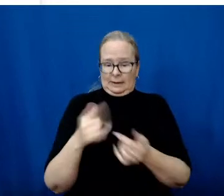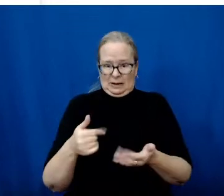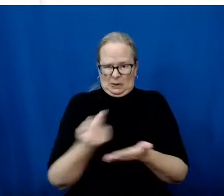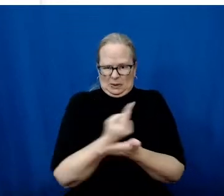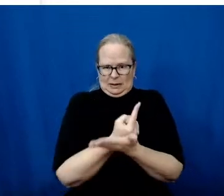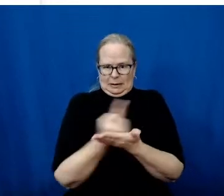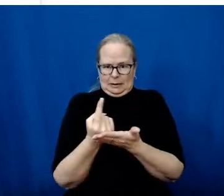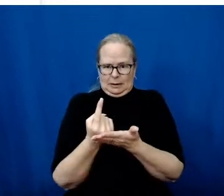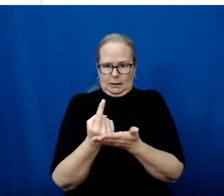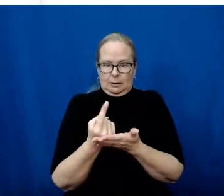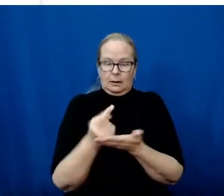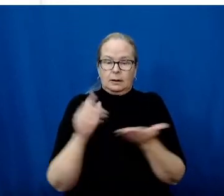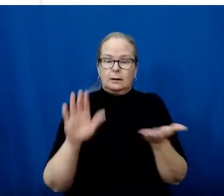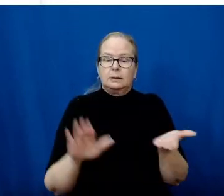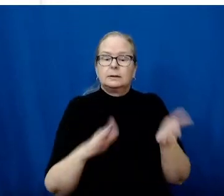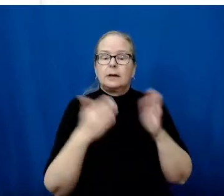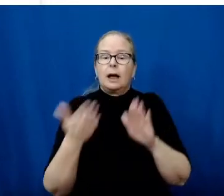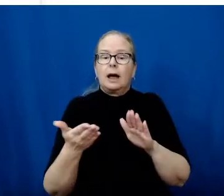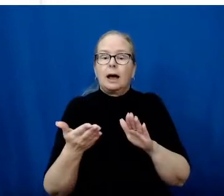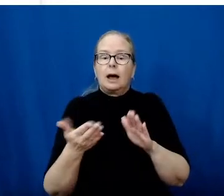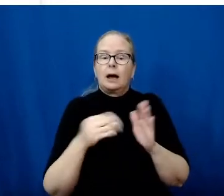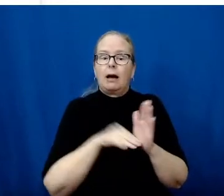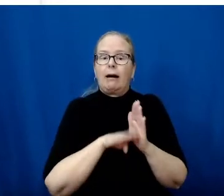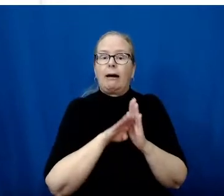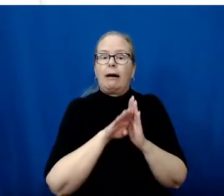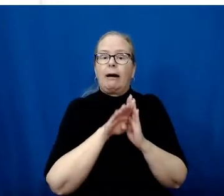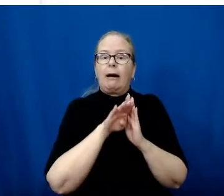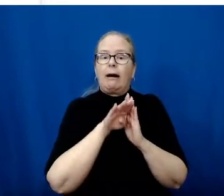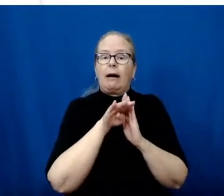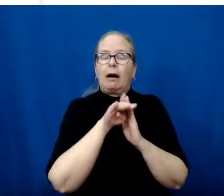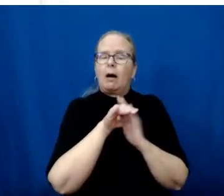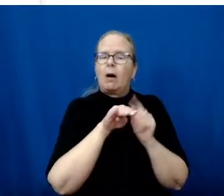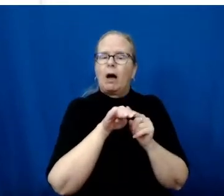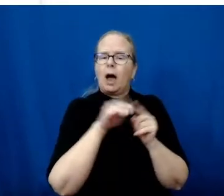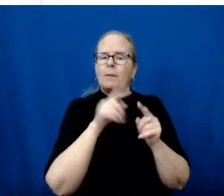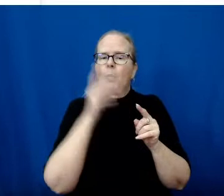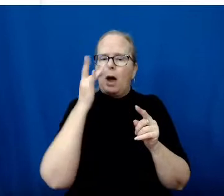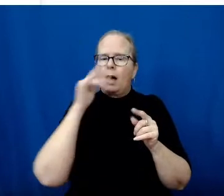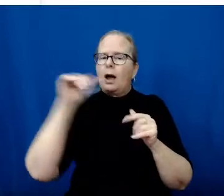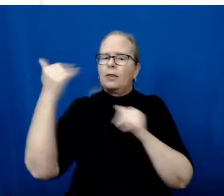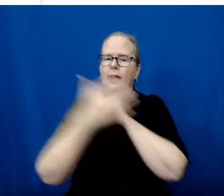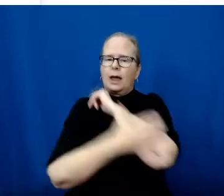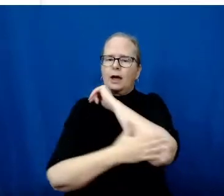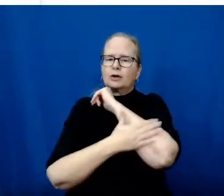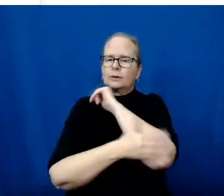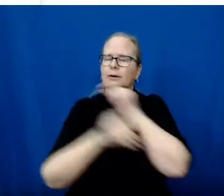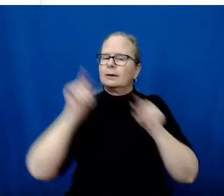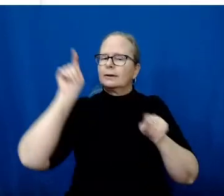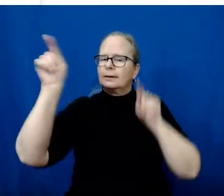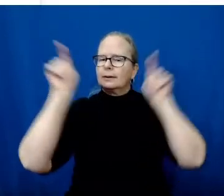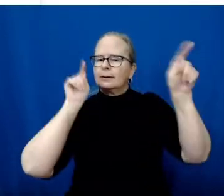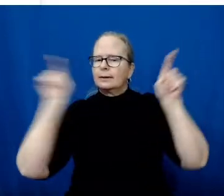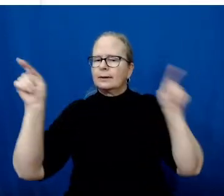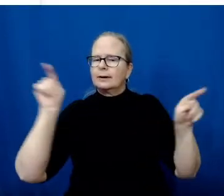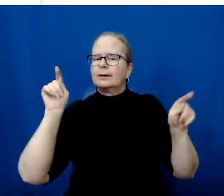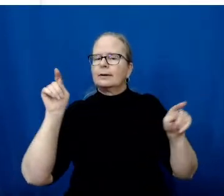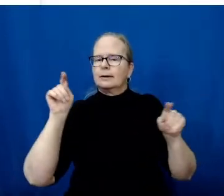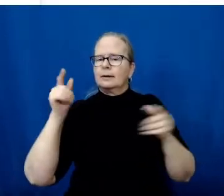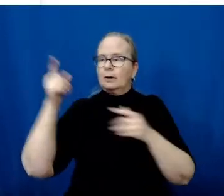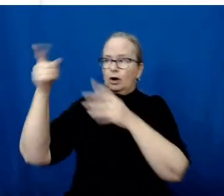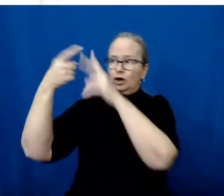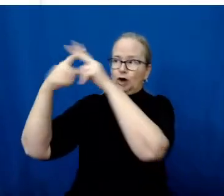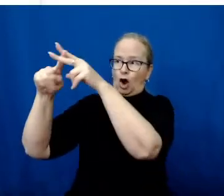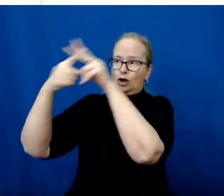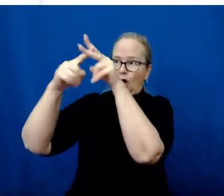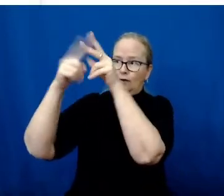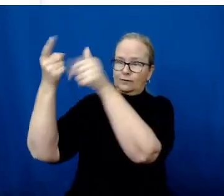preceding us. These are the 3 countries we really talked about as being ahead of us, and South Africa is being the first one.